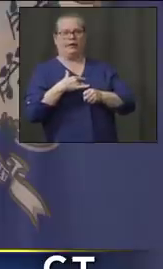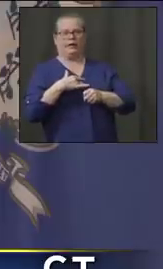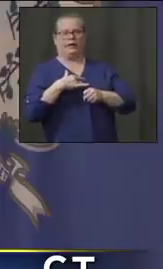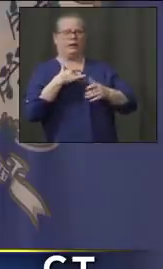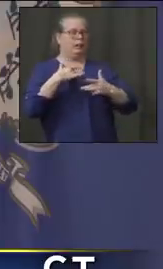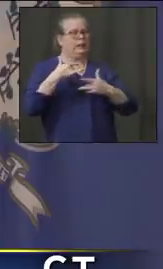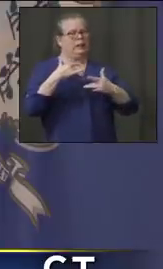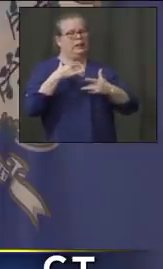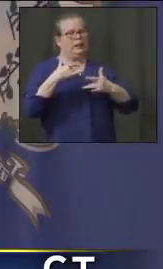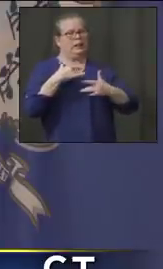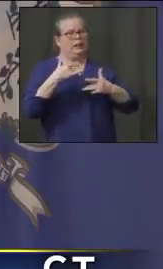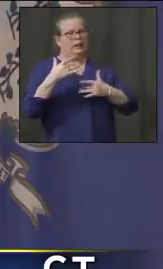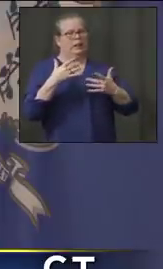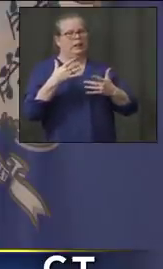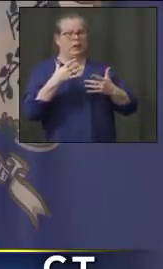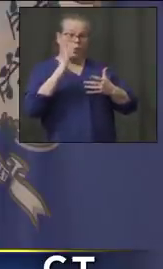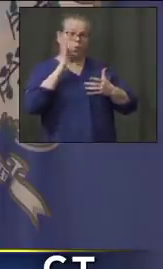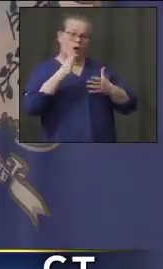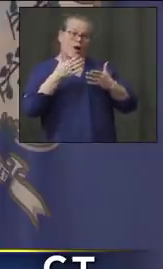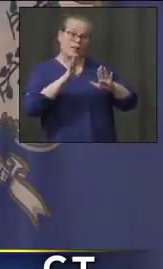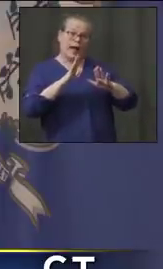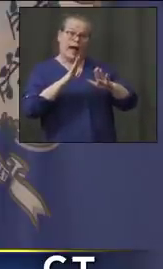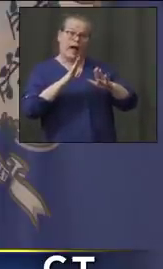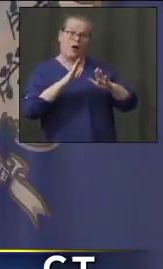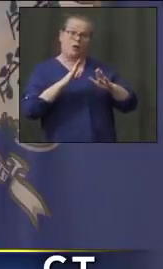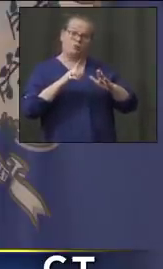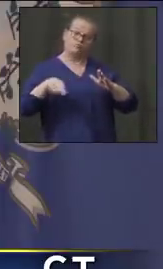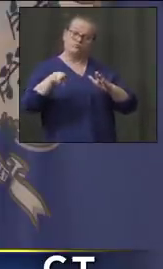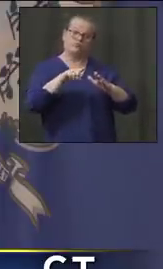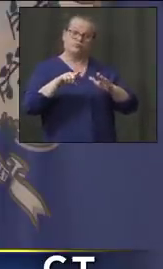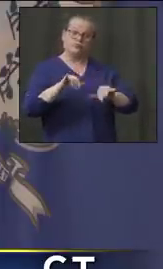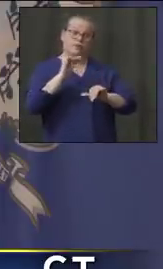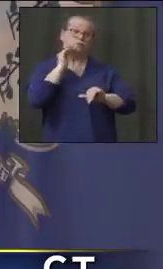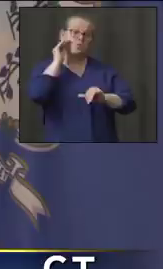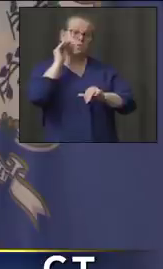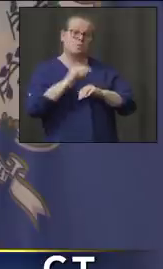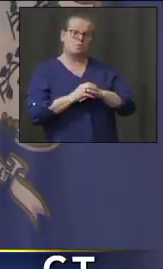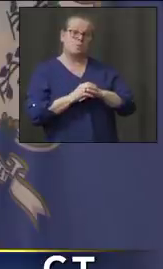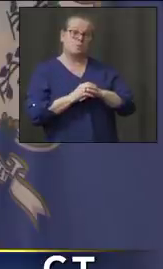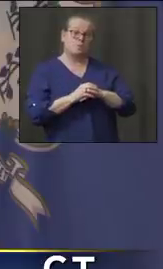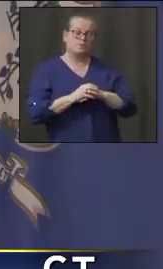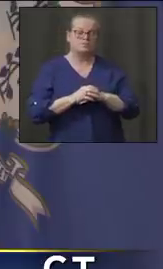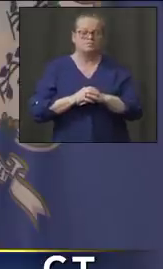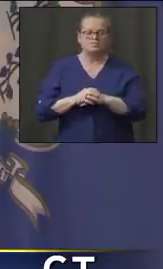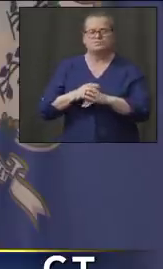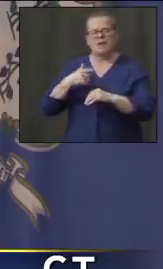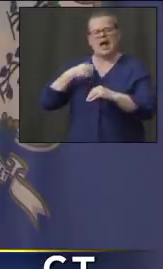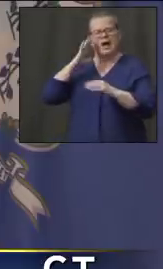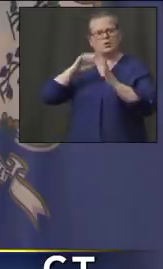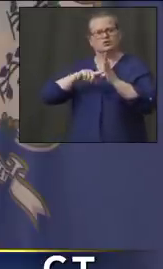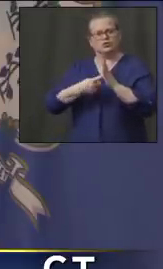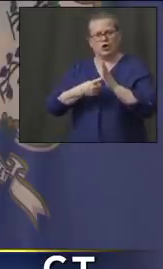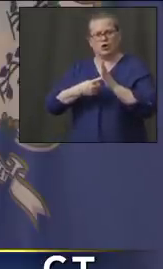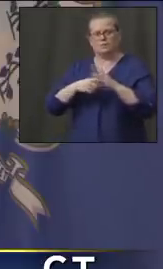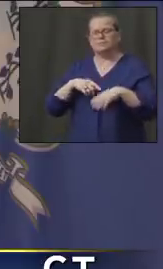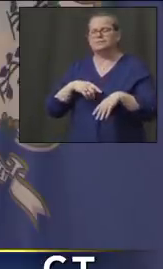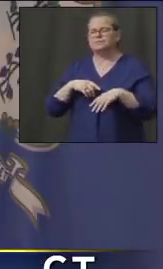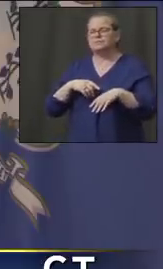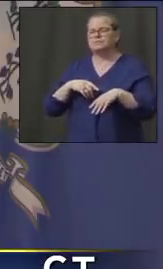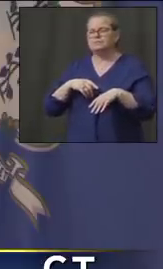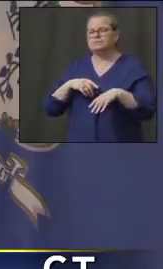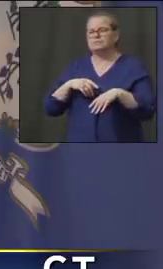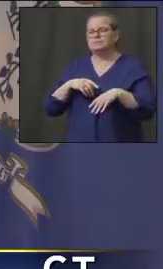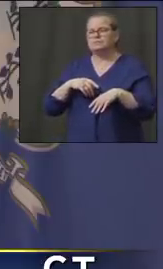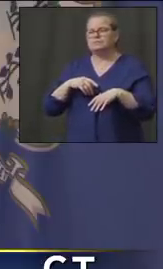then let me ask Indra or Albert. I think you're going to find a lot of self-policing. People over the age of 70, I will argue